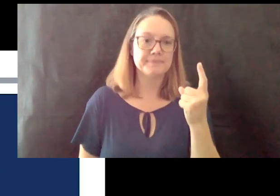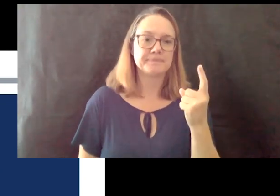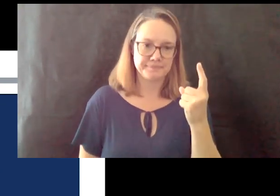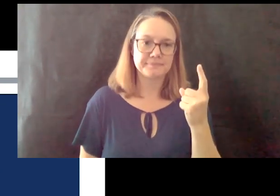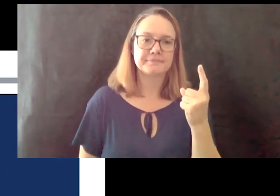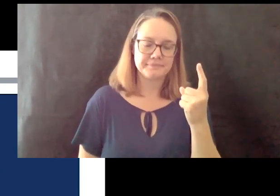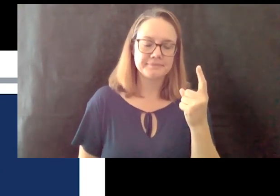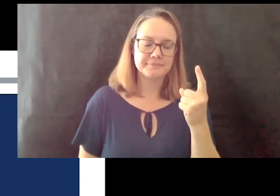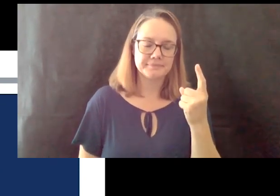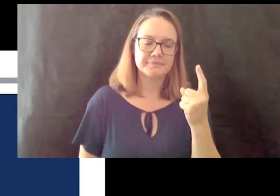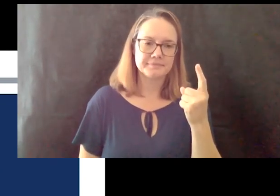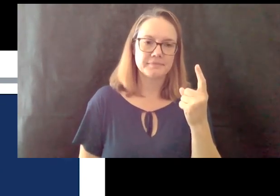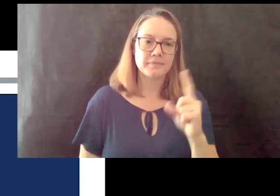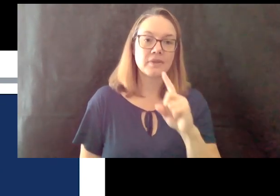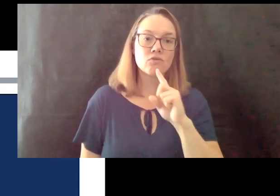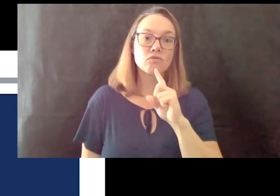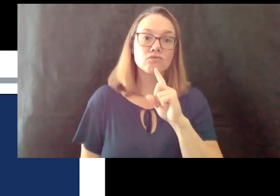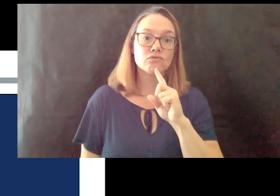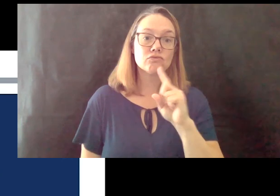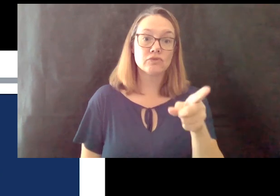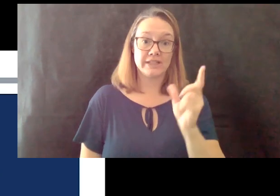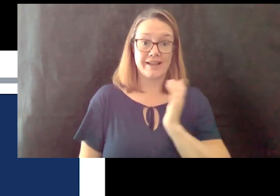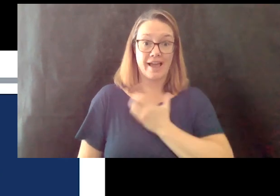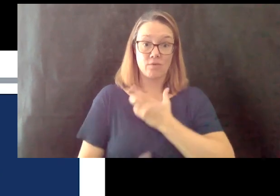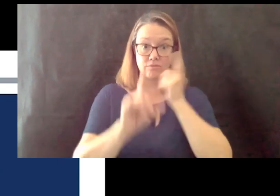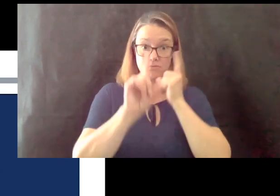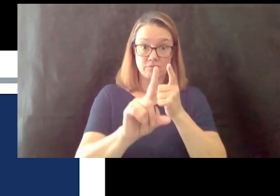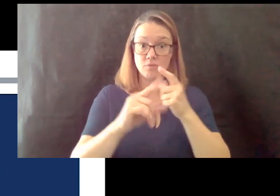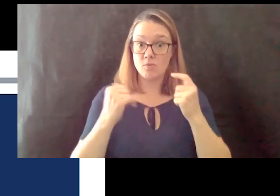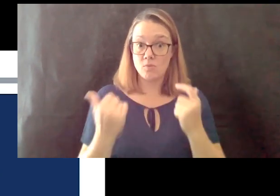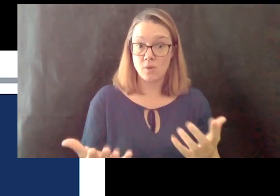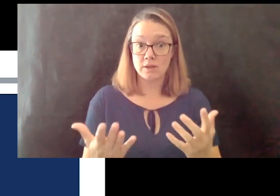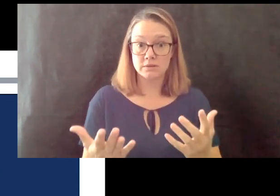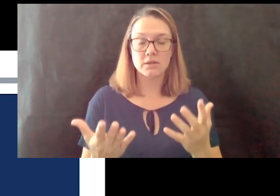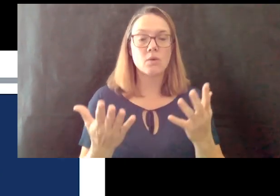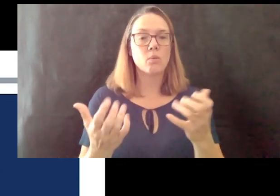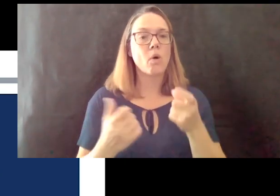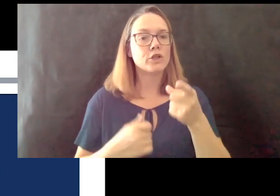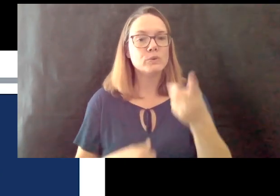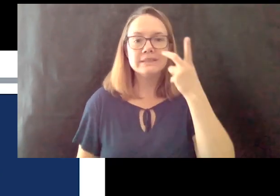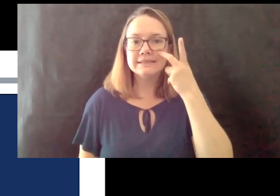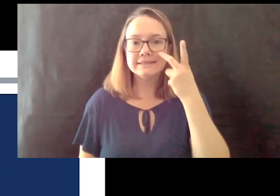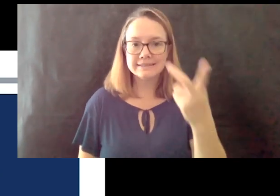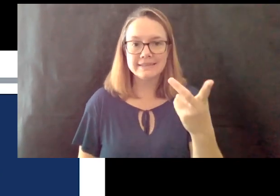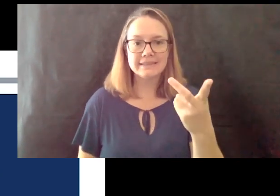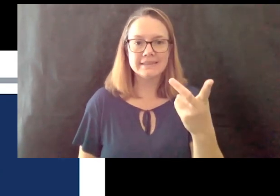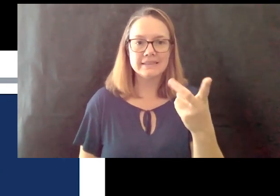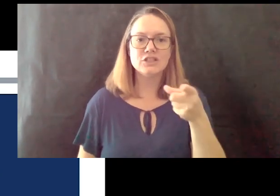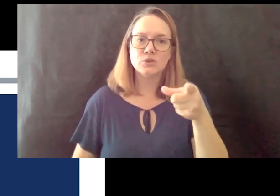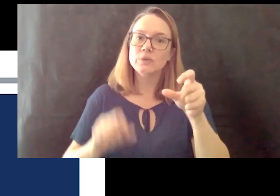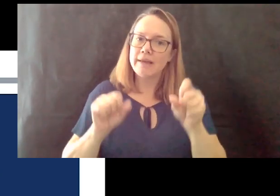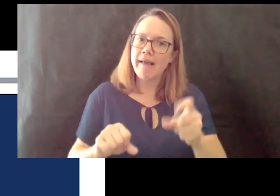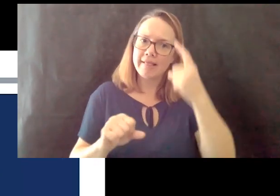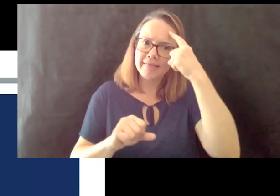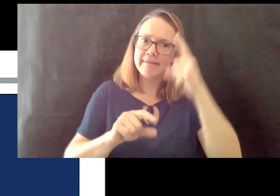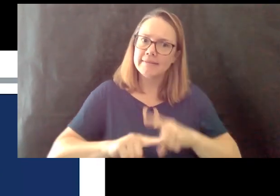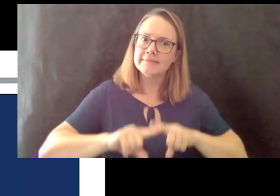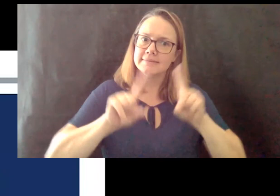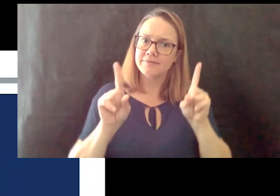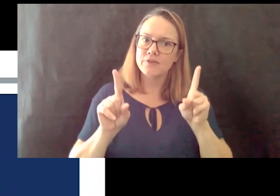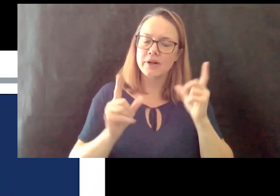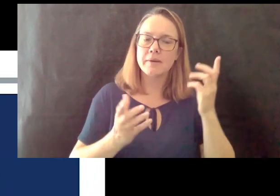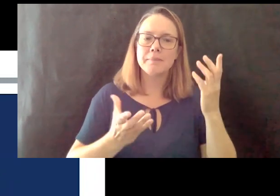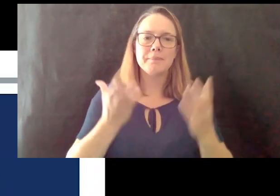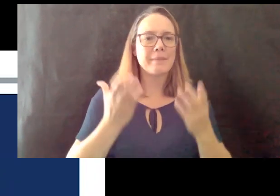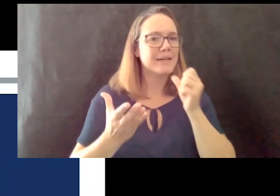for anybody, not just diabetics. But really, the point we're trying to make is we want people to see that you can